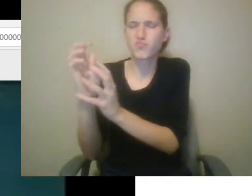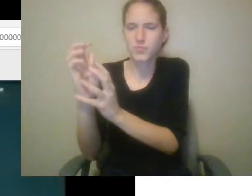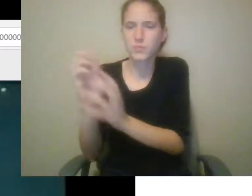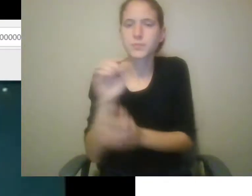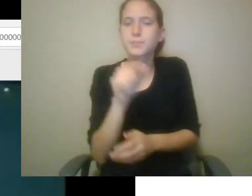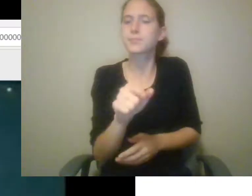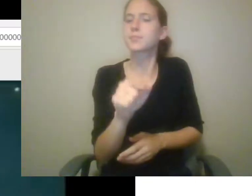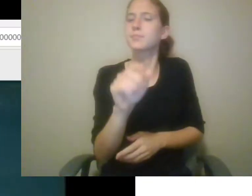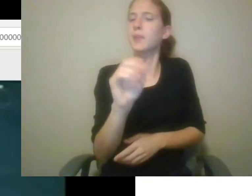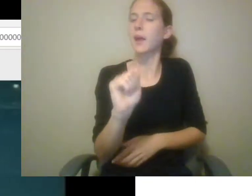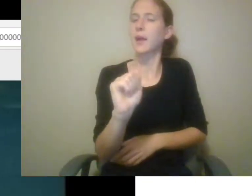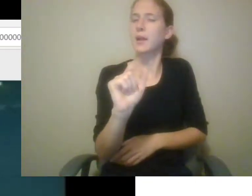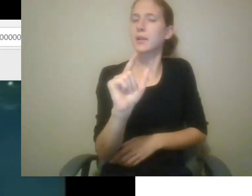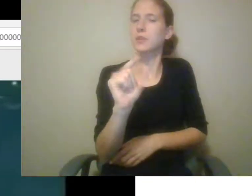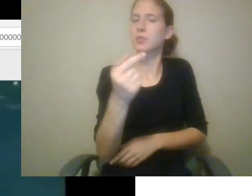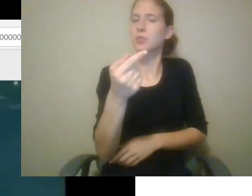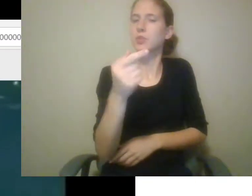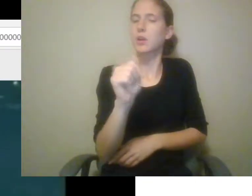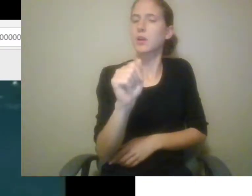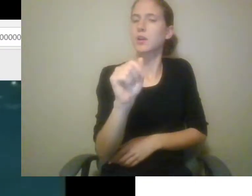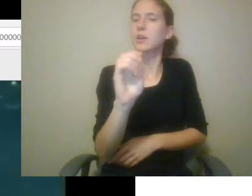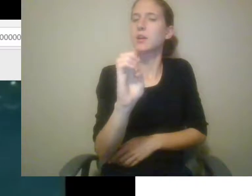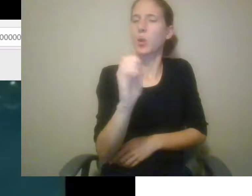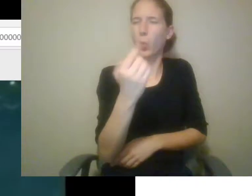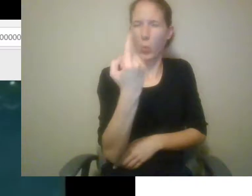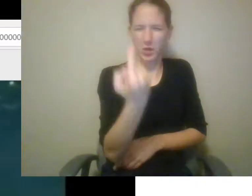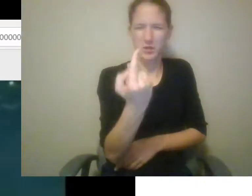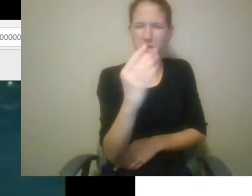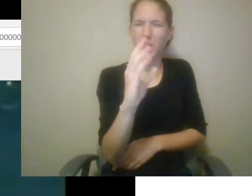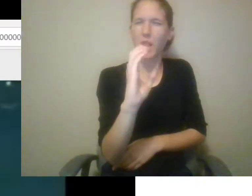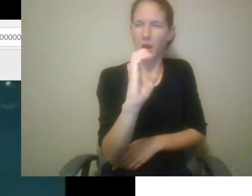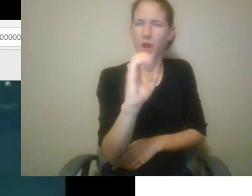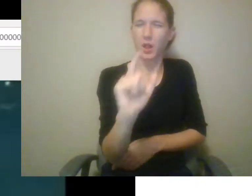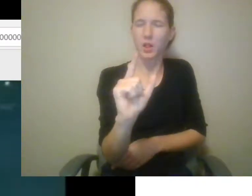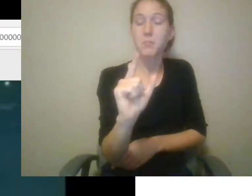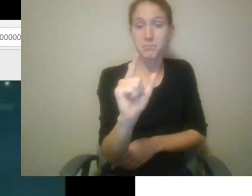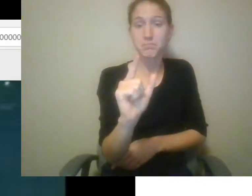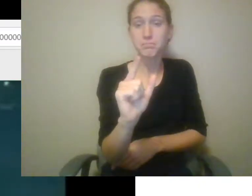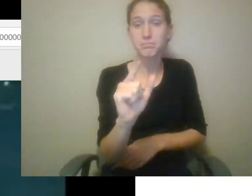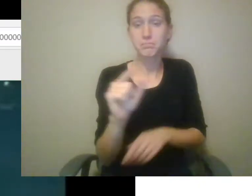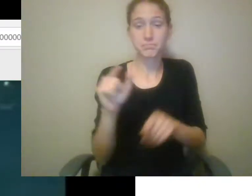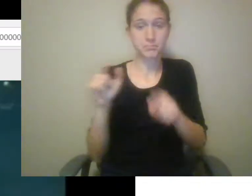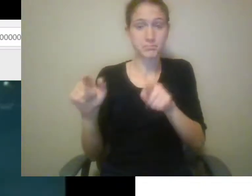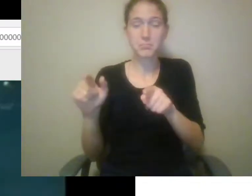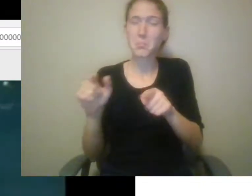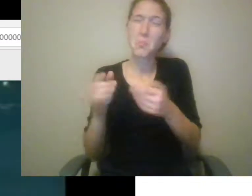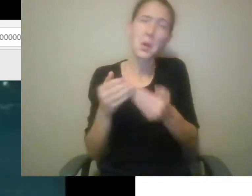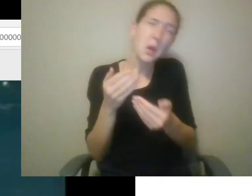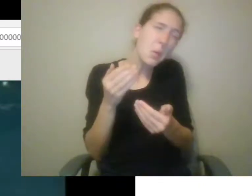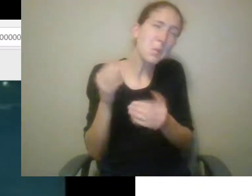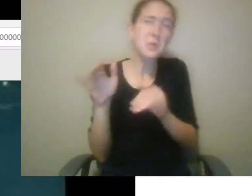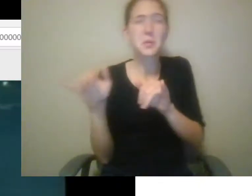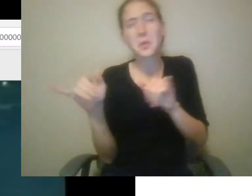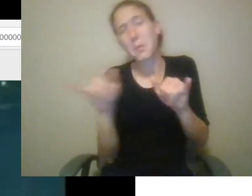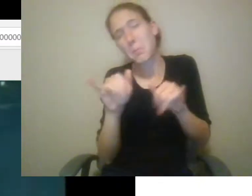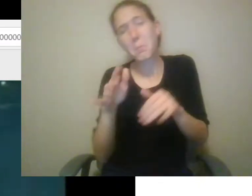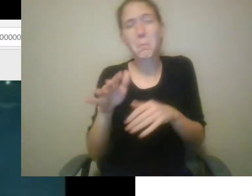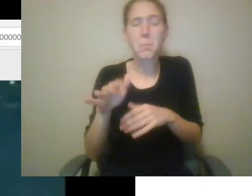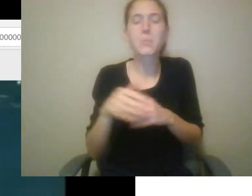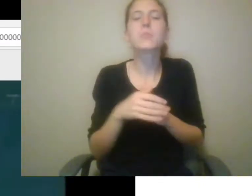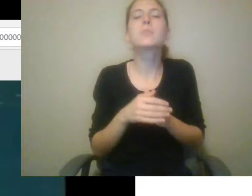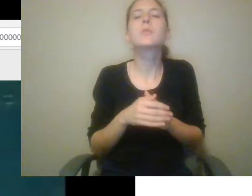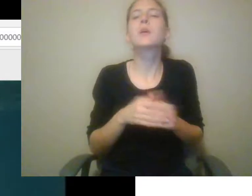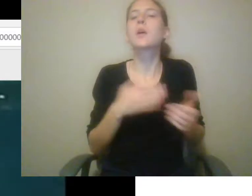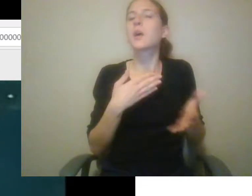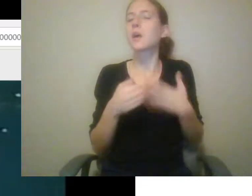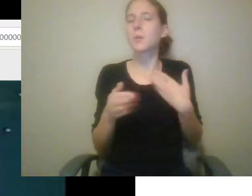multi-celled. Okay, and so that's really the only difference between them. But yes, for the most part, they're very similar. All right, but let's go back to the question: